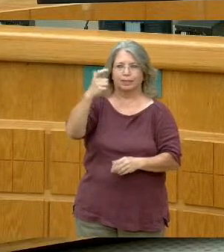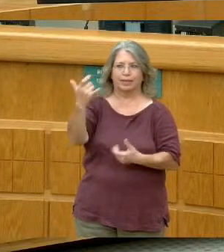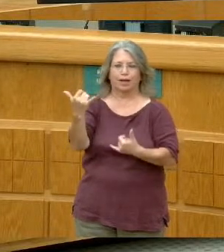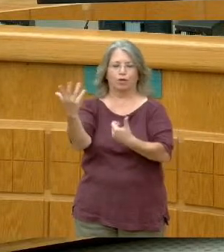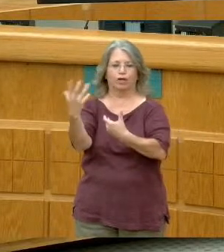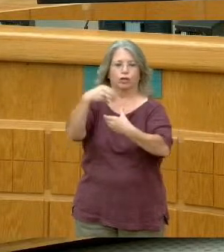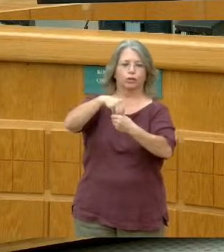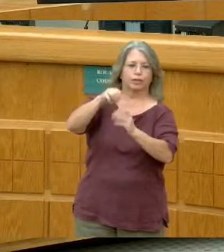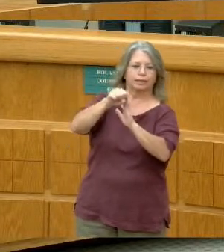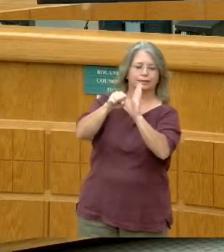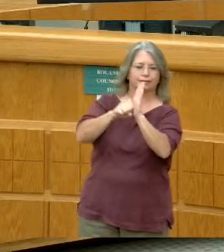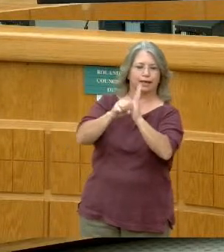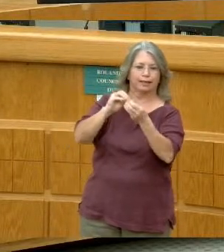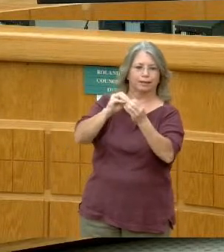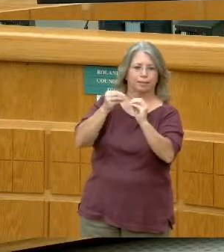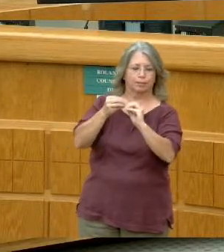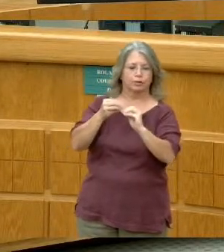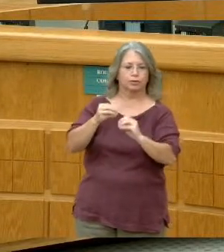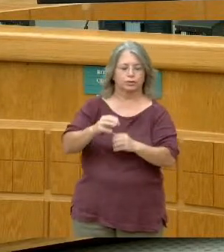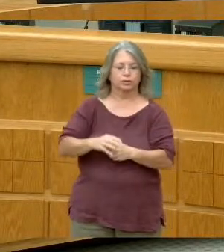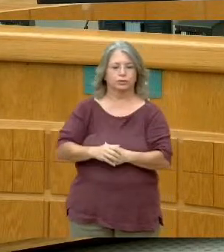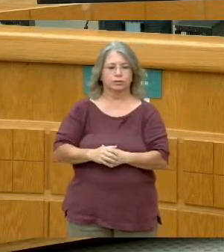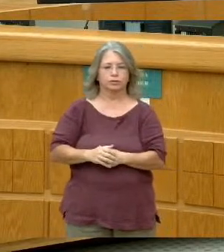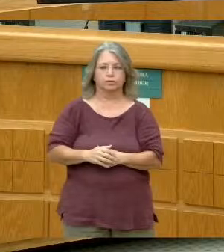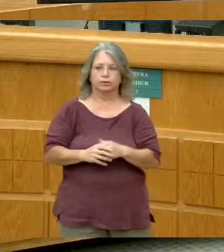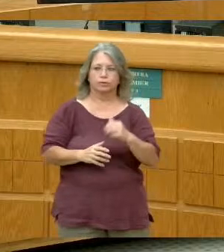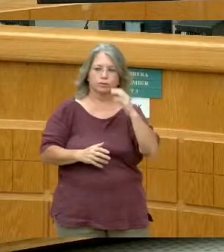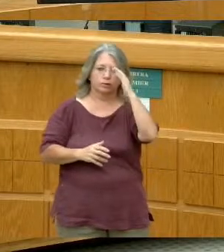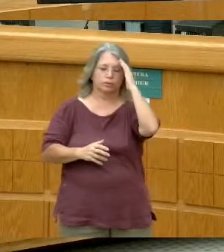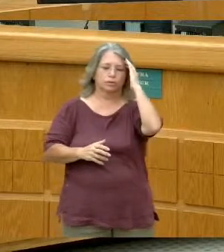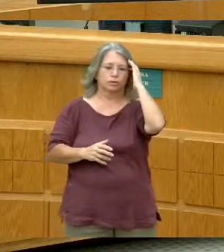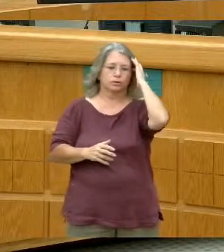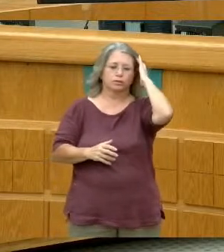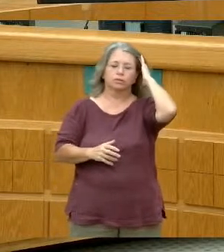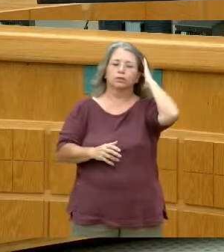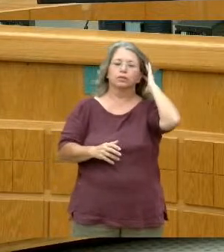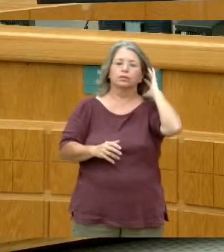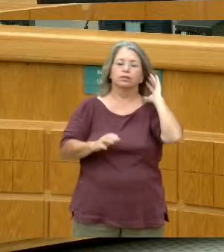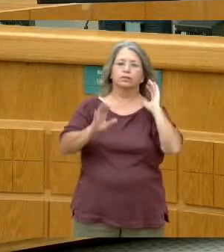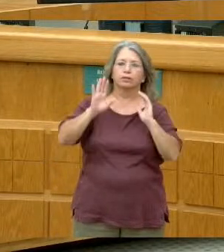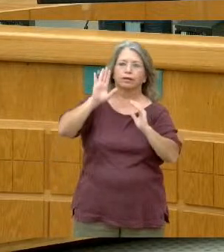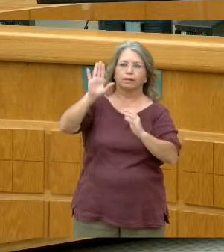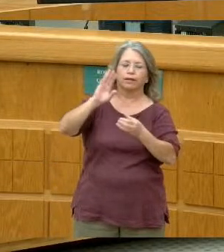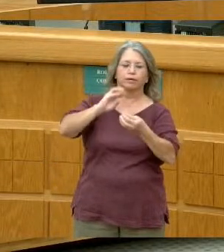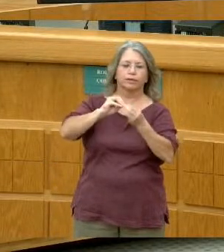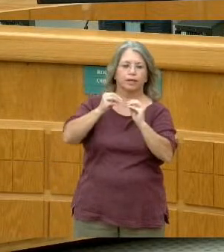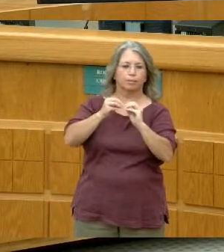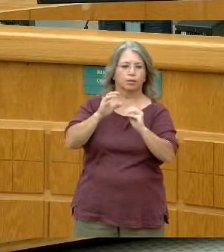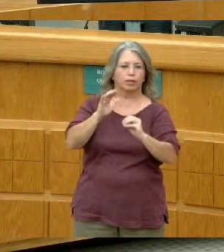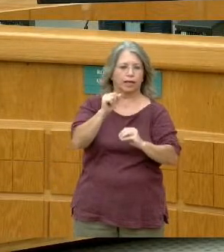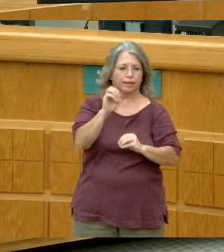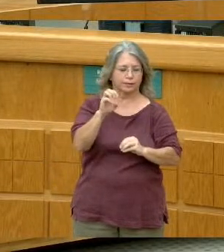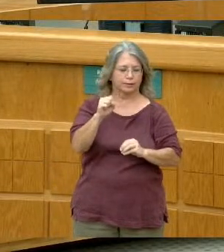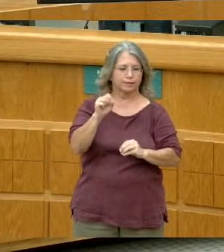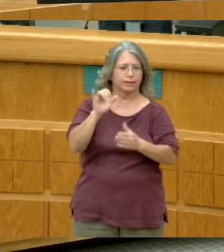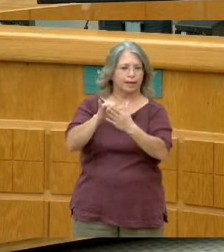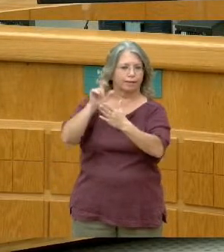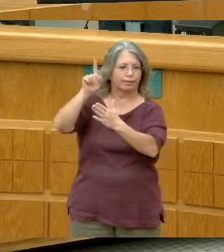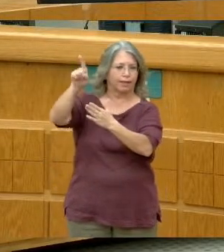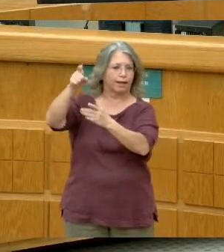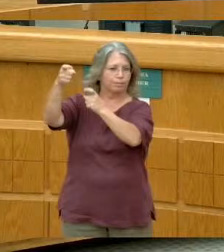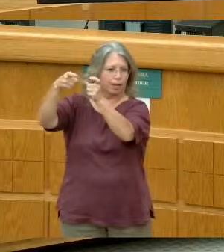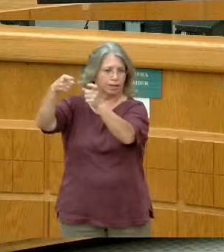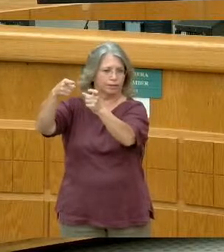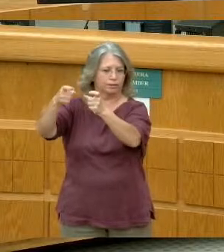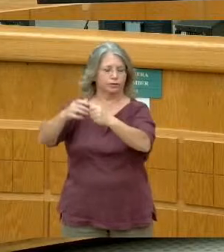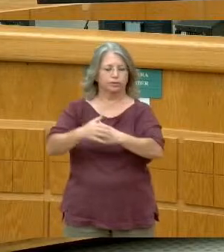that they helped us with, or the state's number of cases that they were managing. And so Monday, we